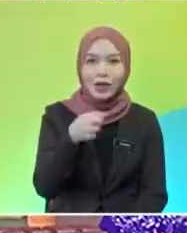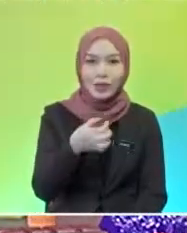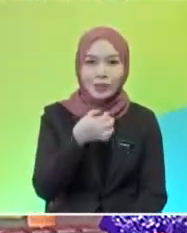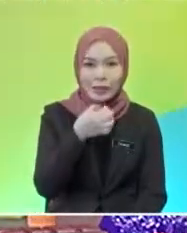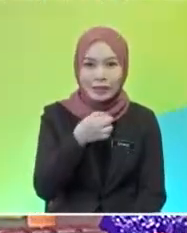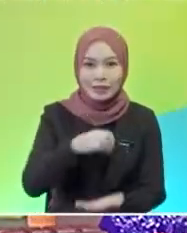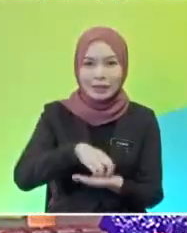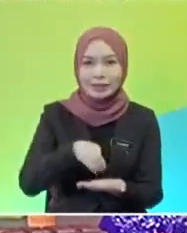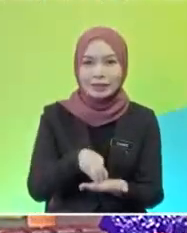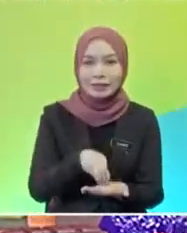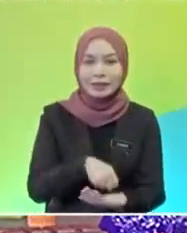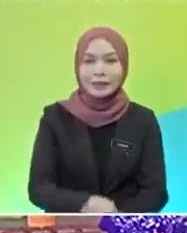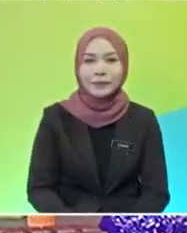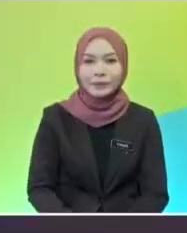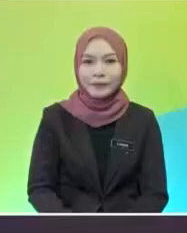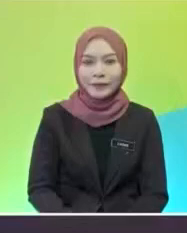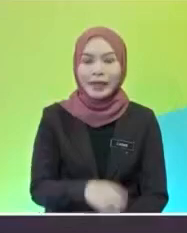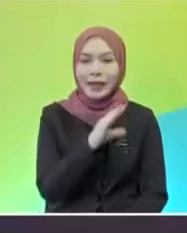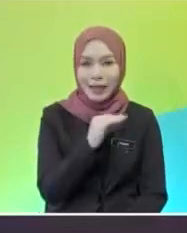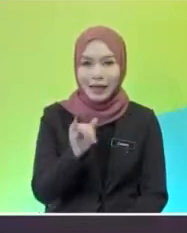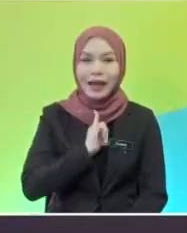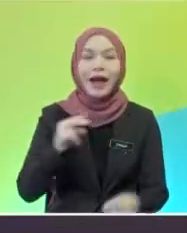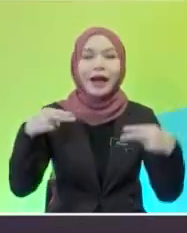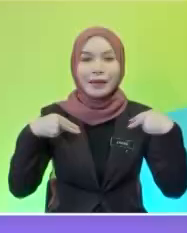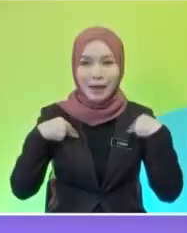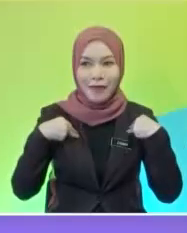Yeah, biscuit. Okay. Okay, and I have this.